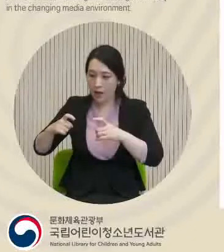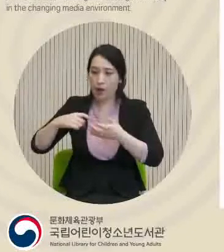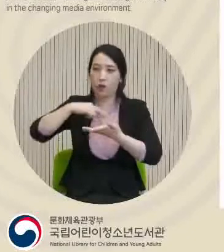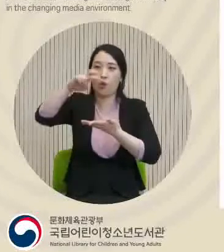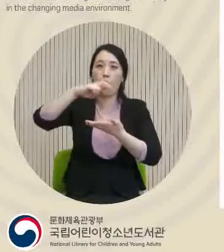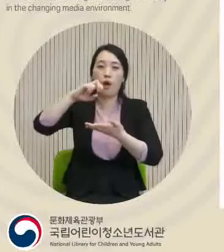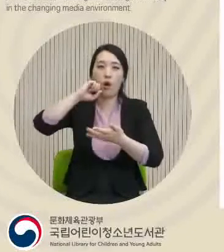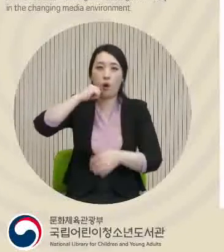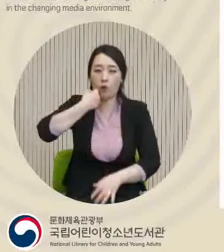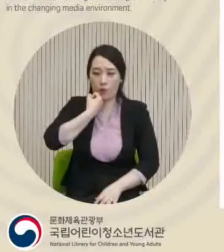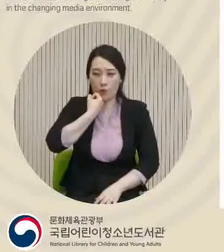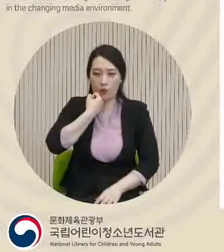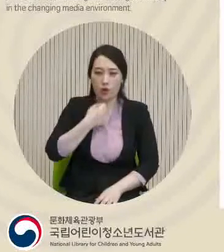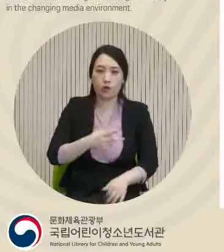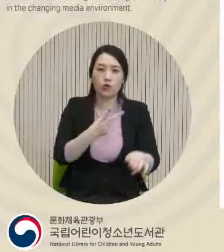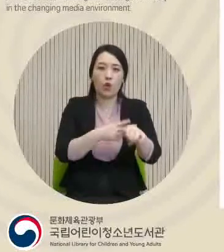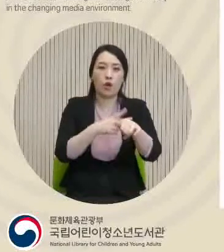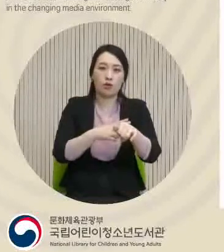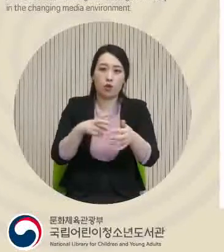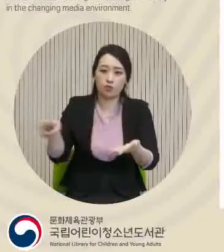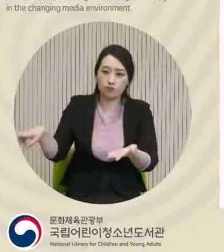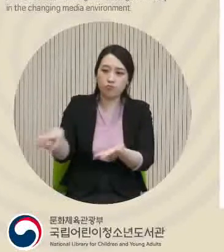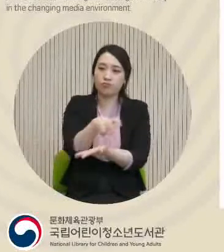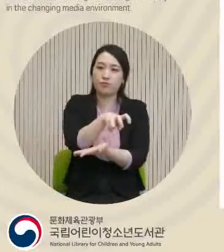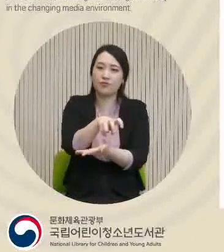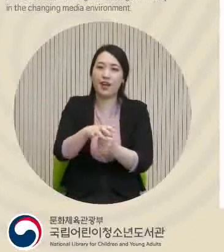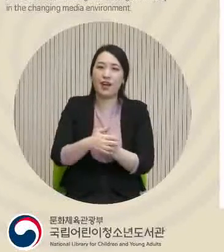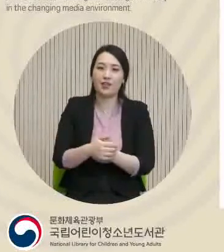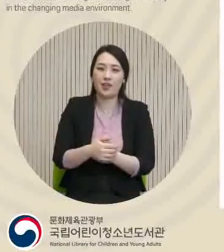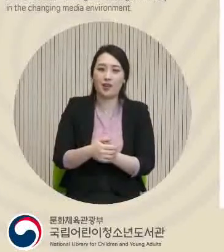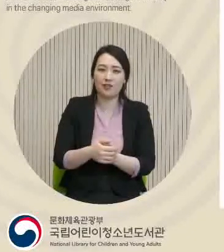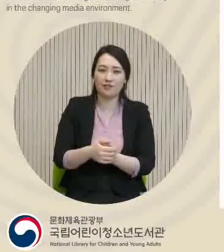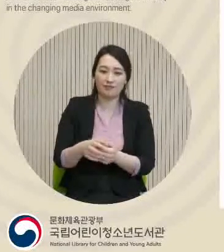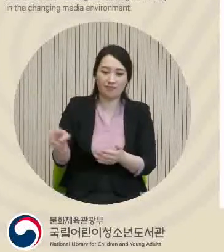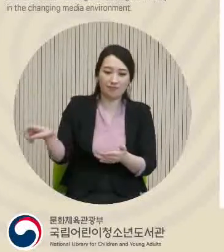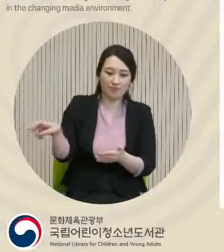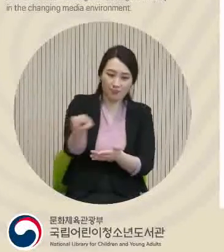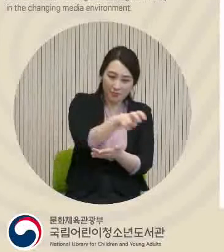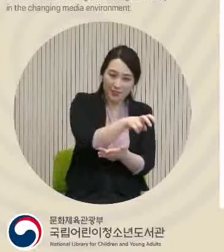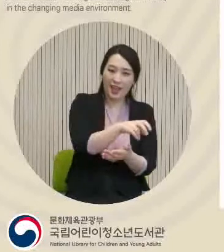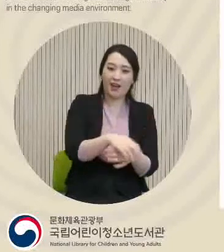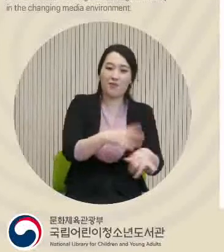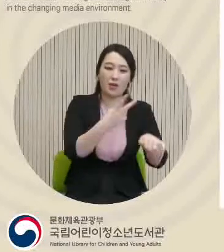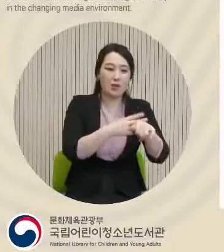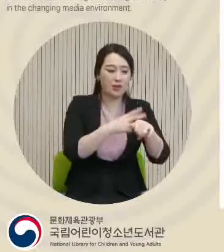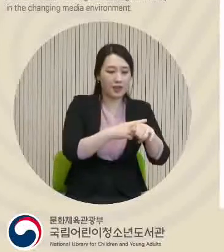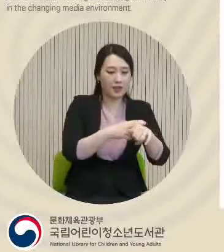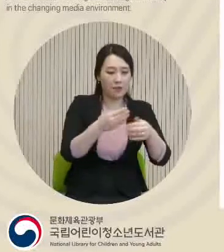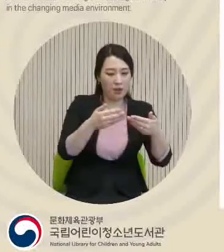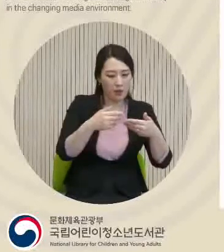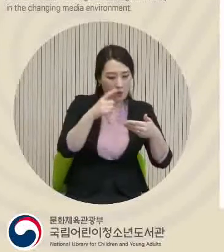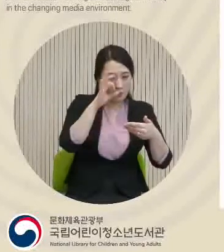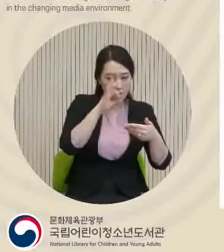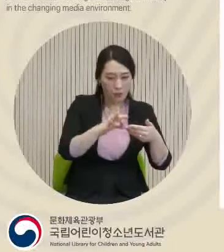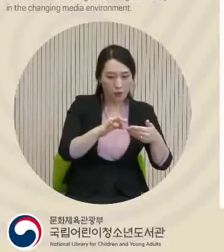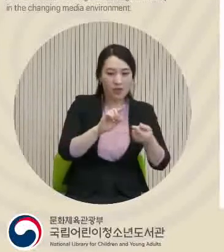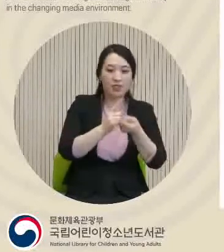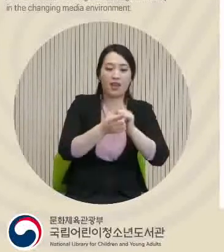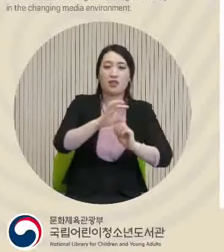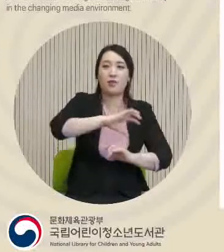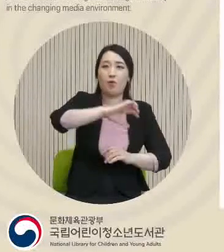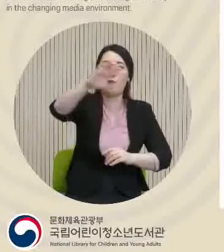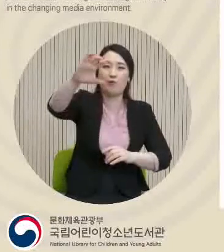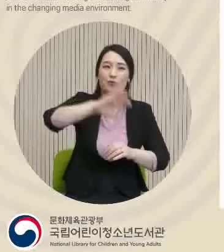children who find it difficult to upload their outcomes online. So the teachers and